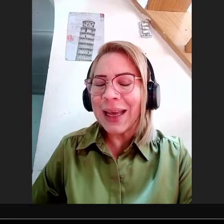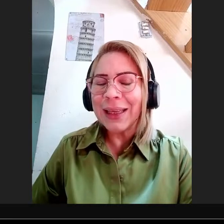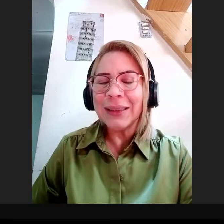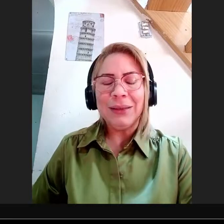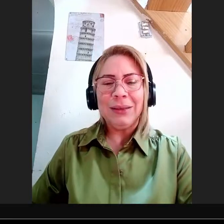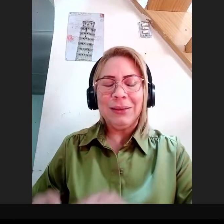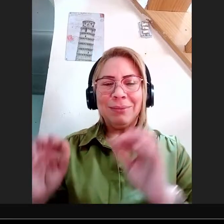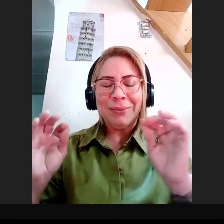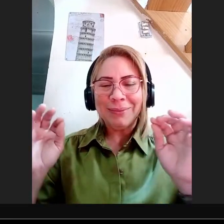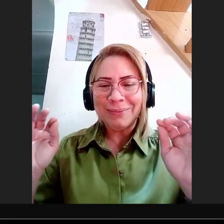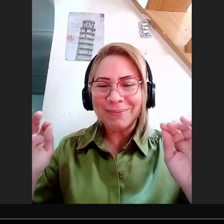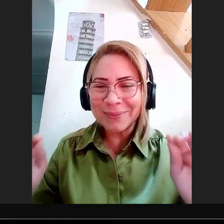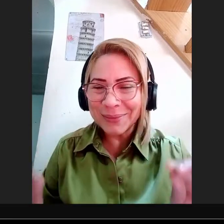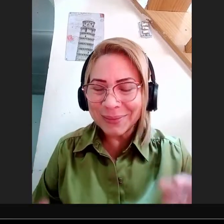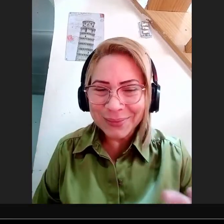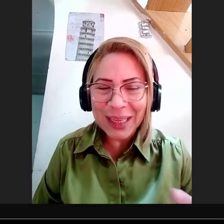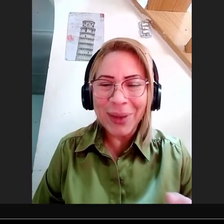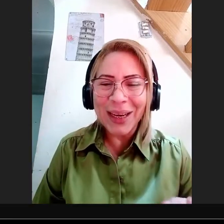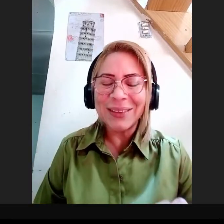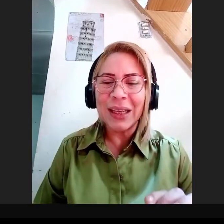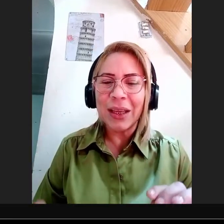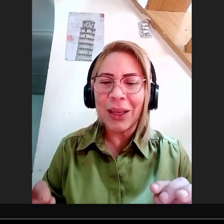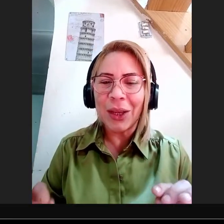if we leave.